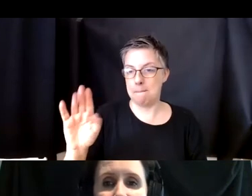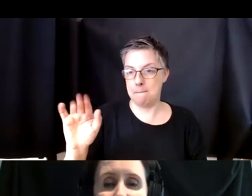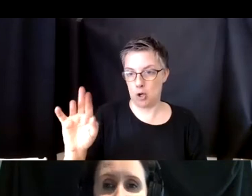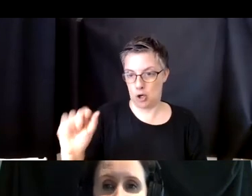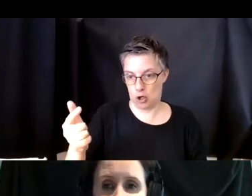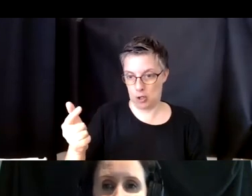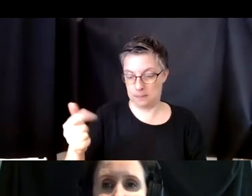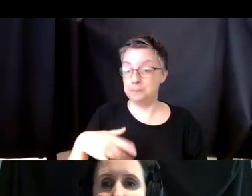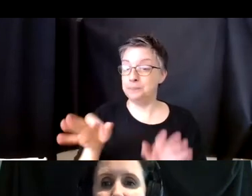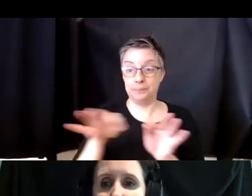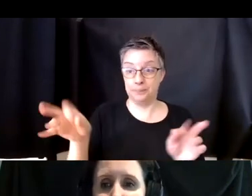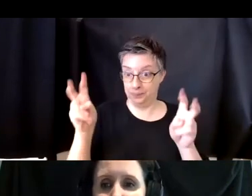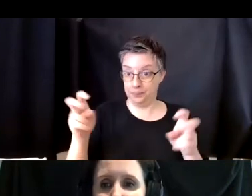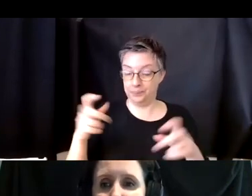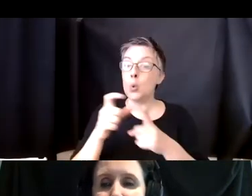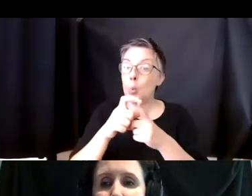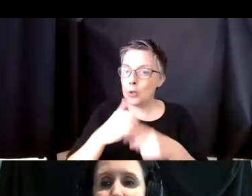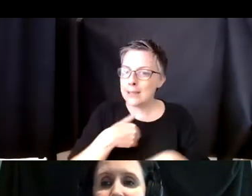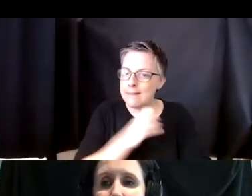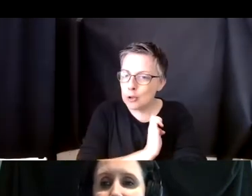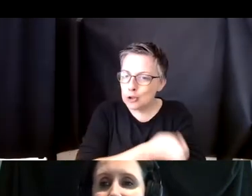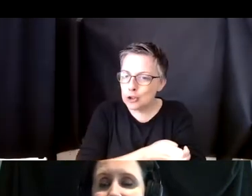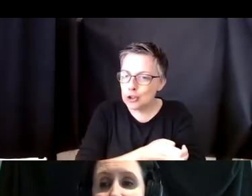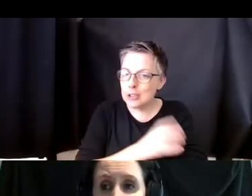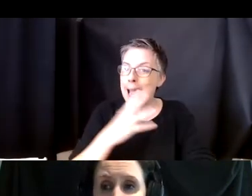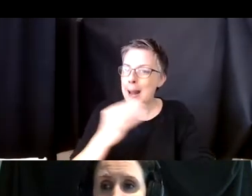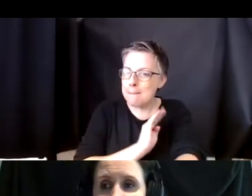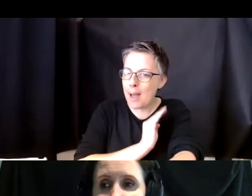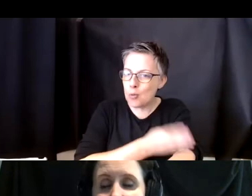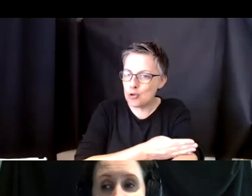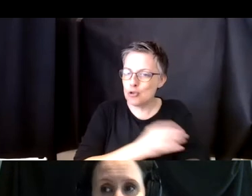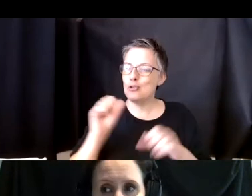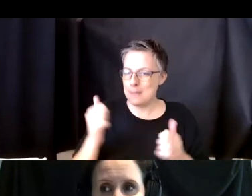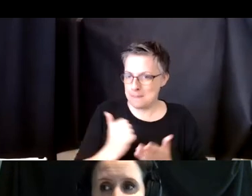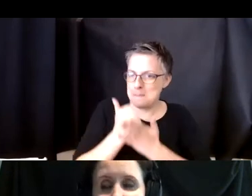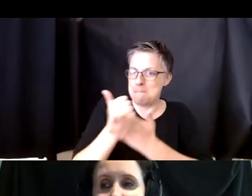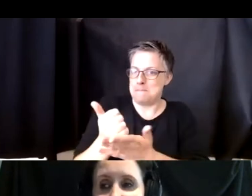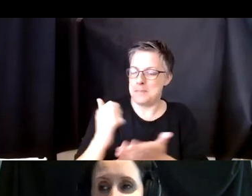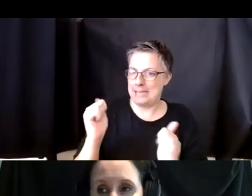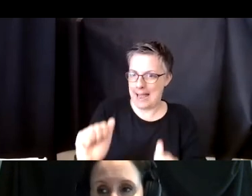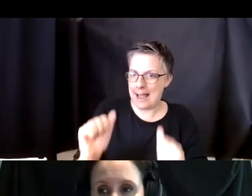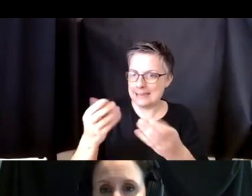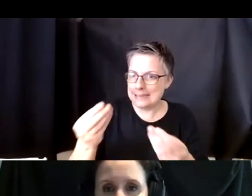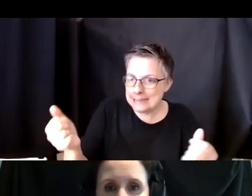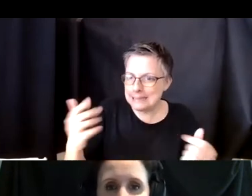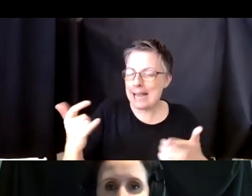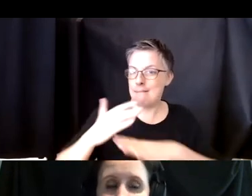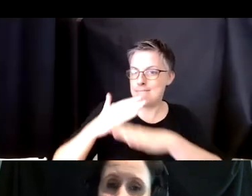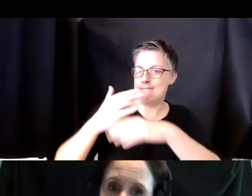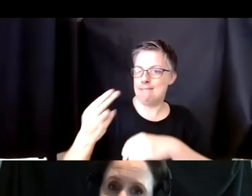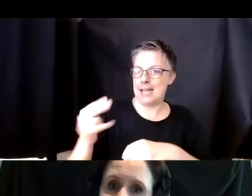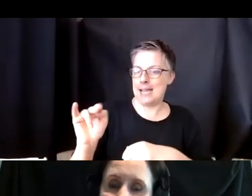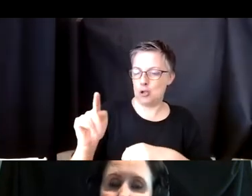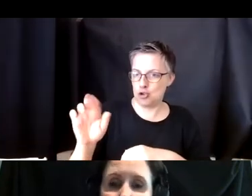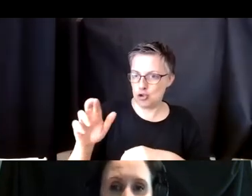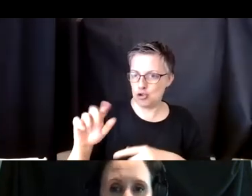Words have energy and power with the ability to help, to heal, to hinder, to